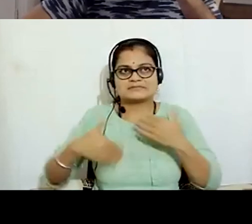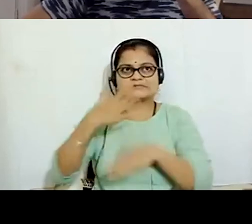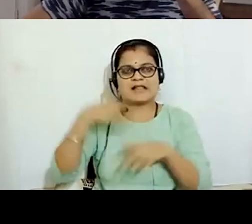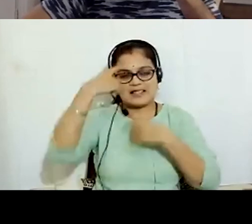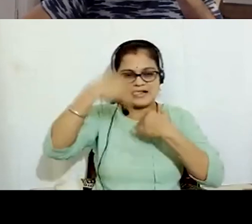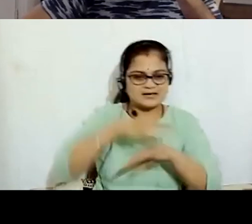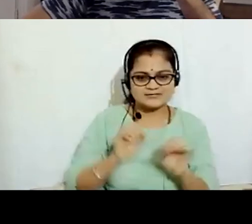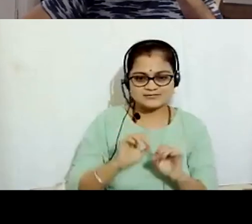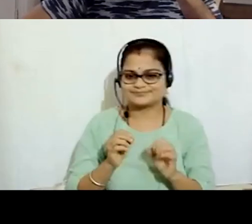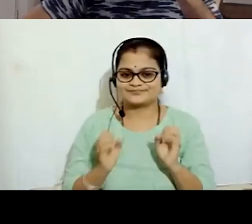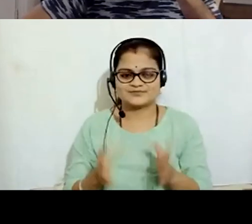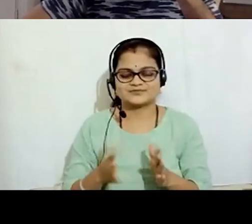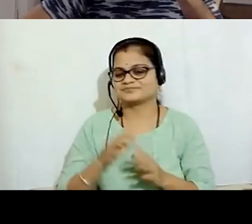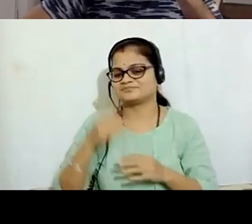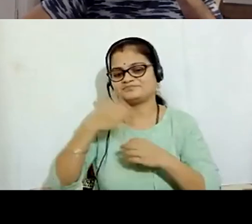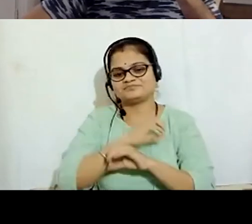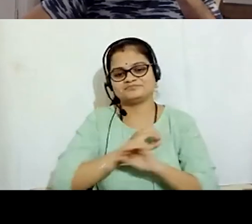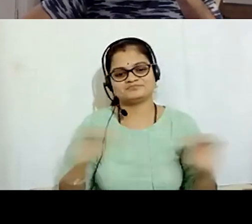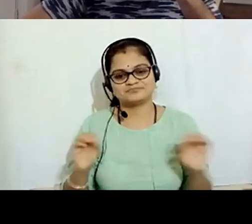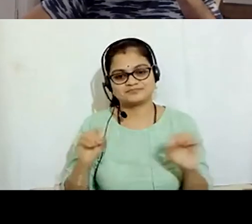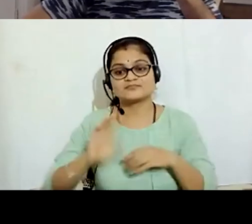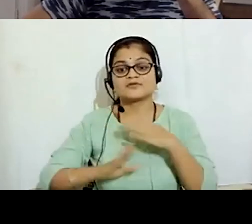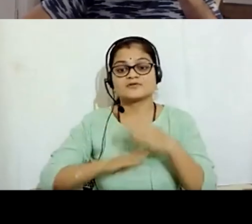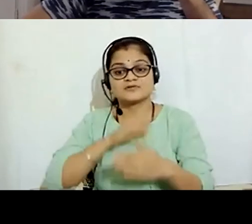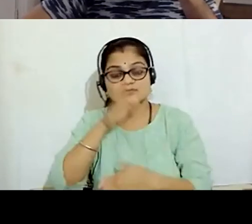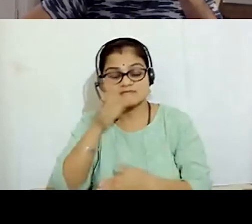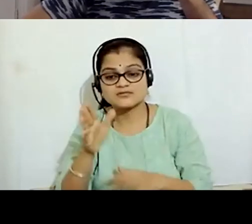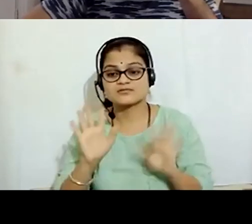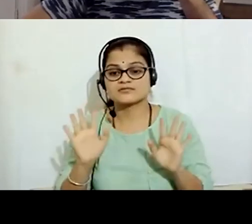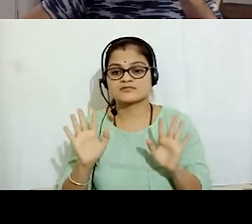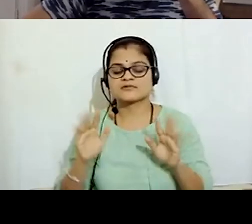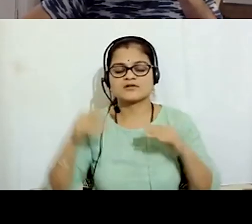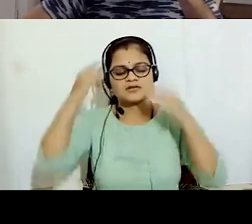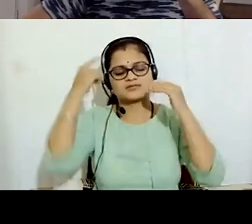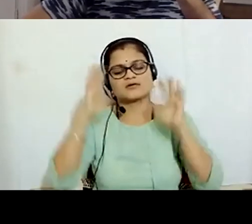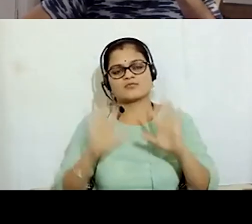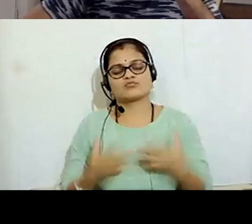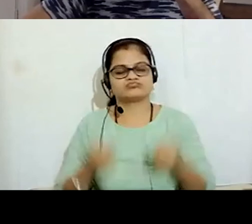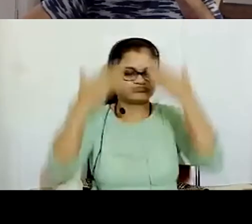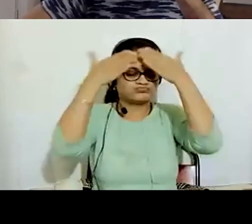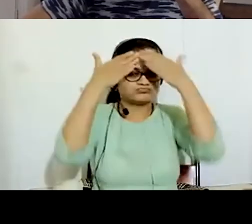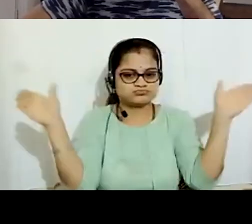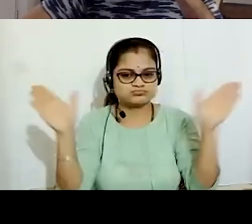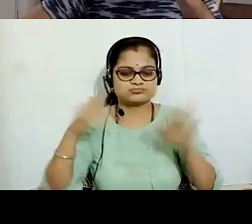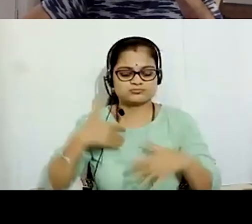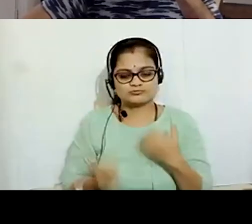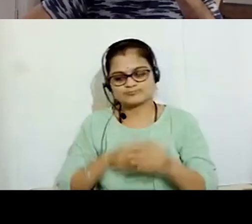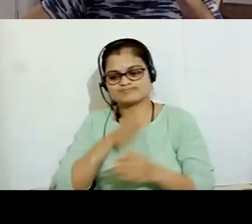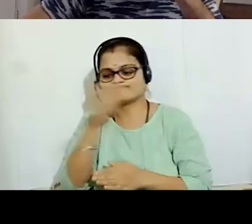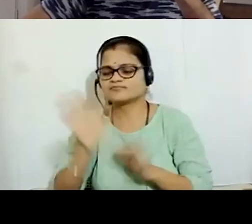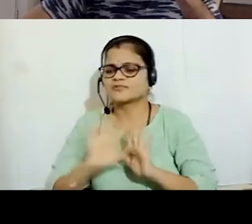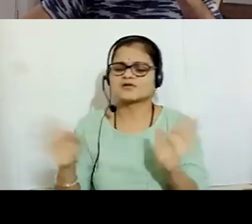when I started, because I wanted to go out with a very open mind of let's have no idea and let's just go and